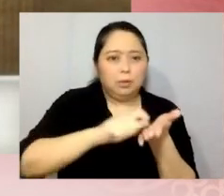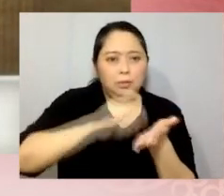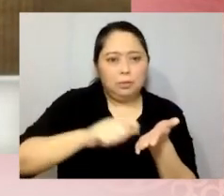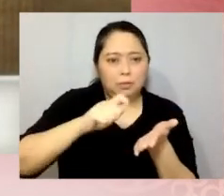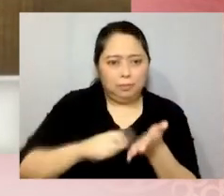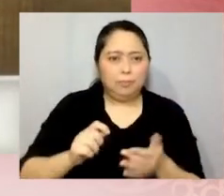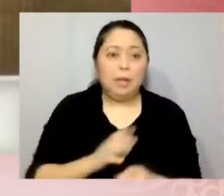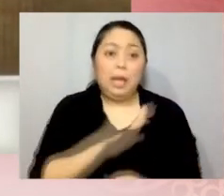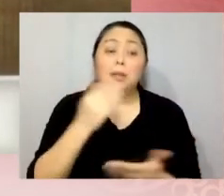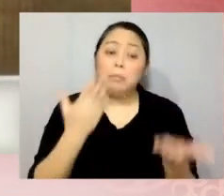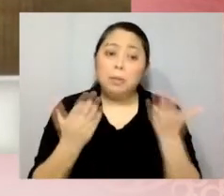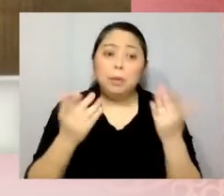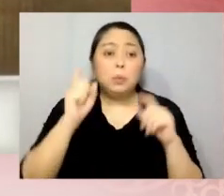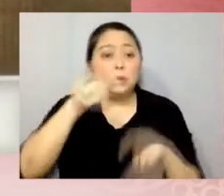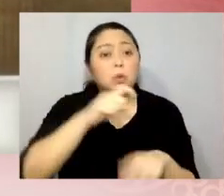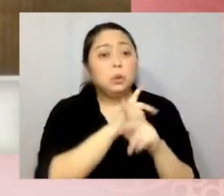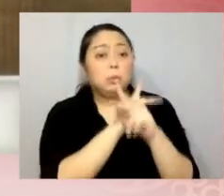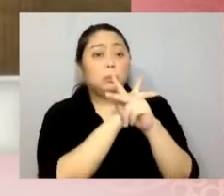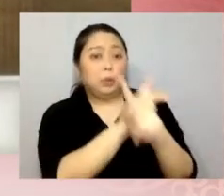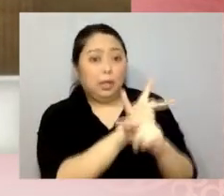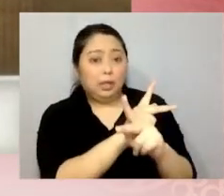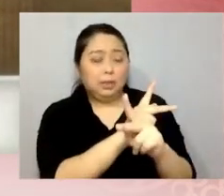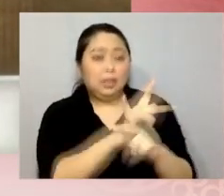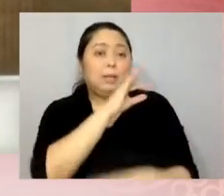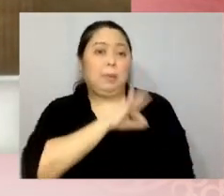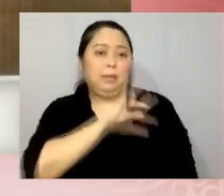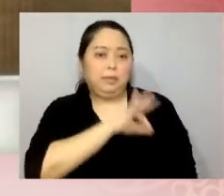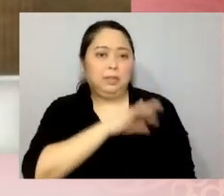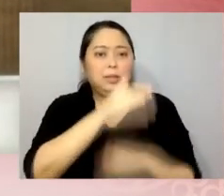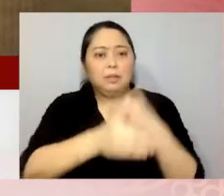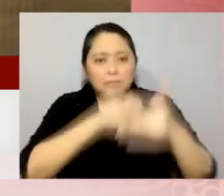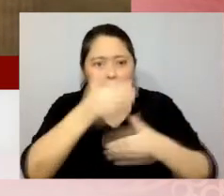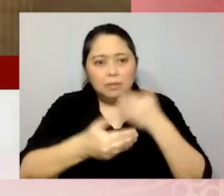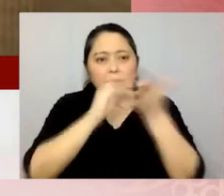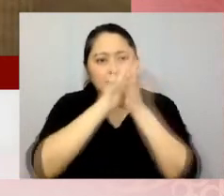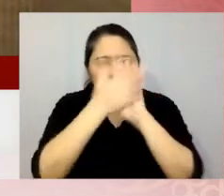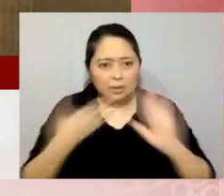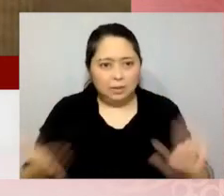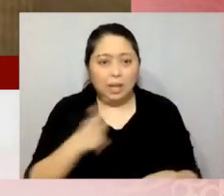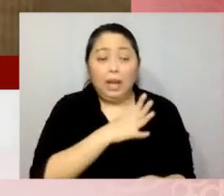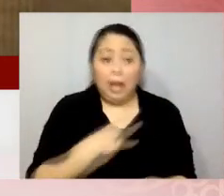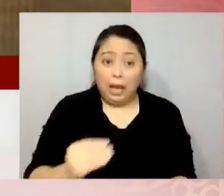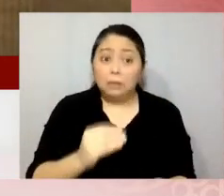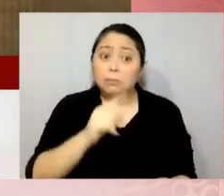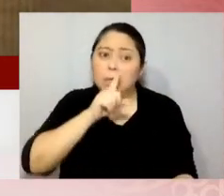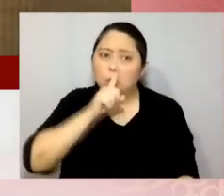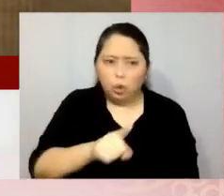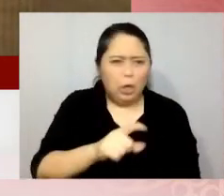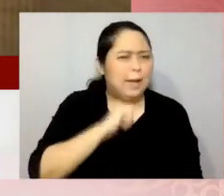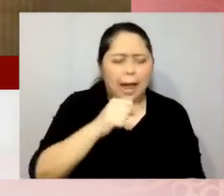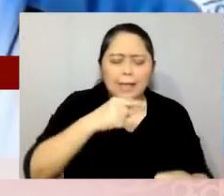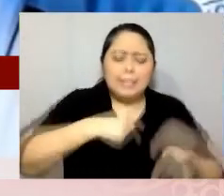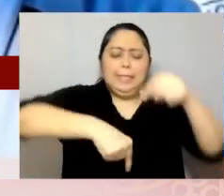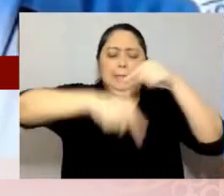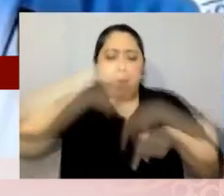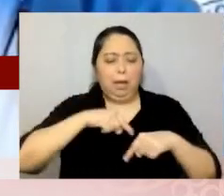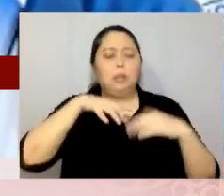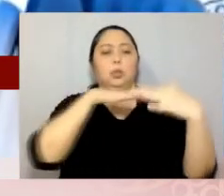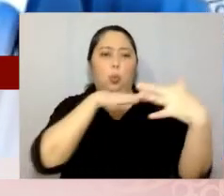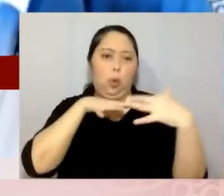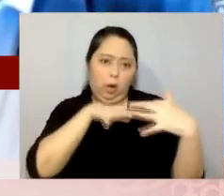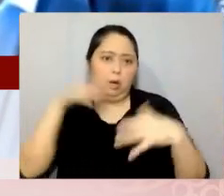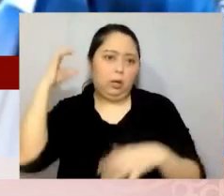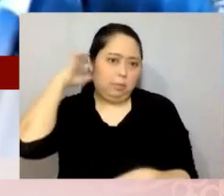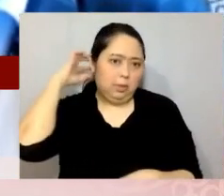to safeguard the gains of the peace process and ensure that we do not revert to war in Mindanao. Now,